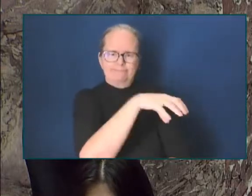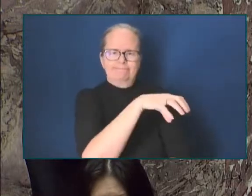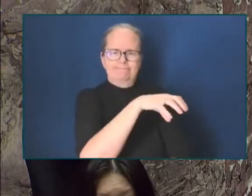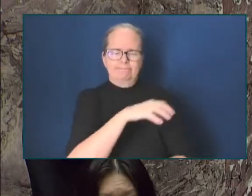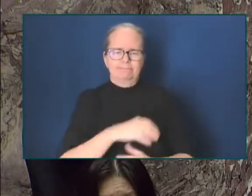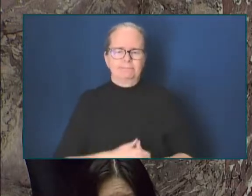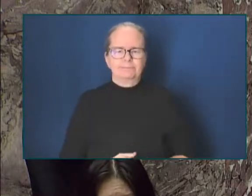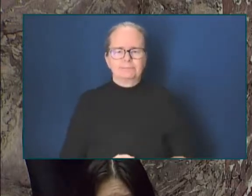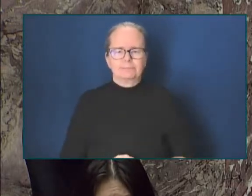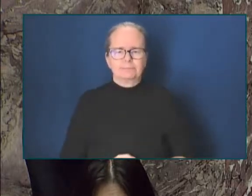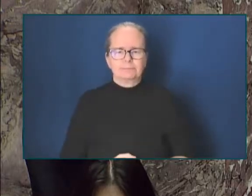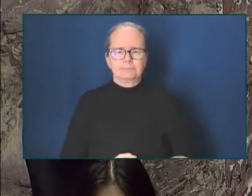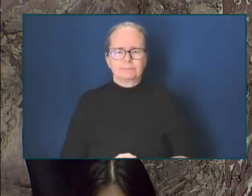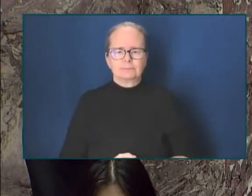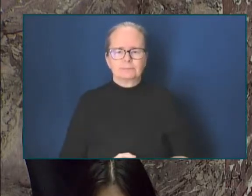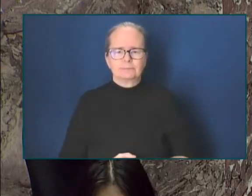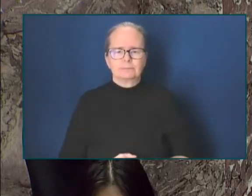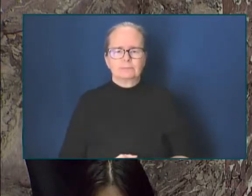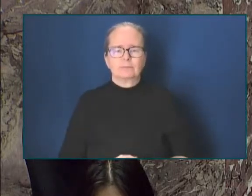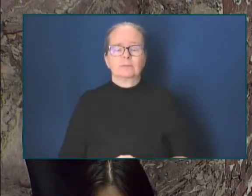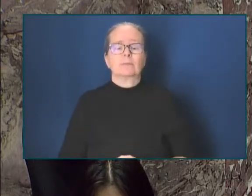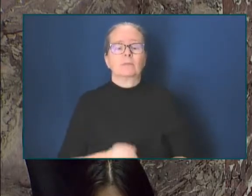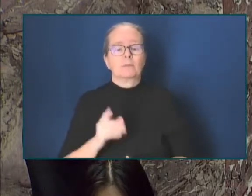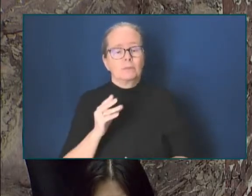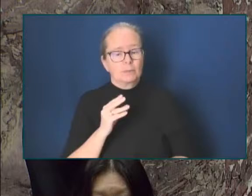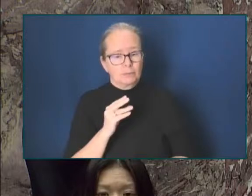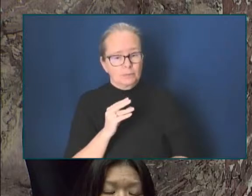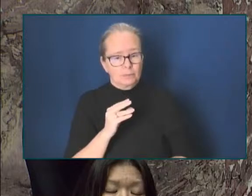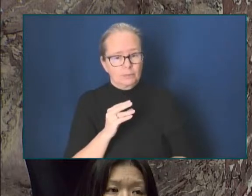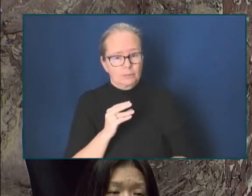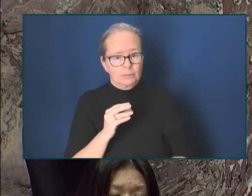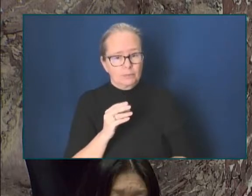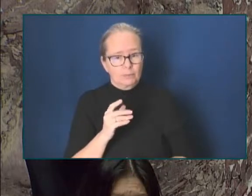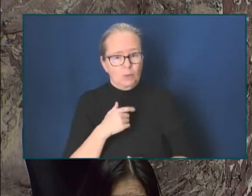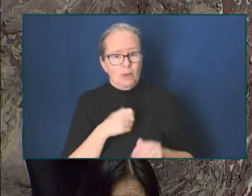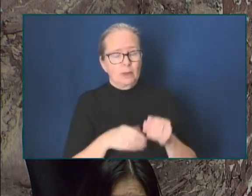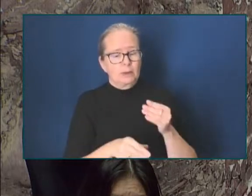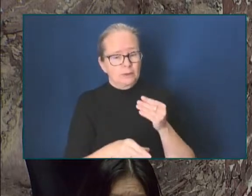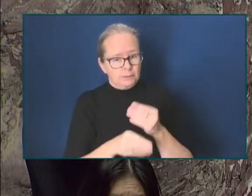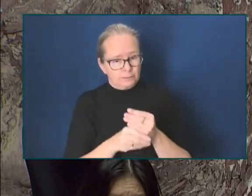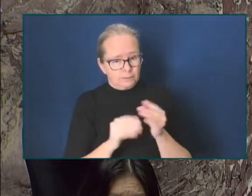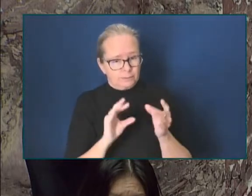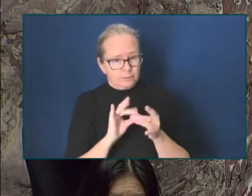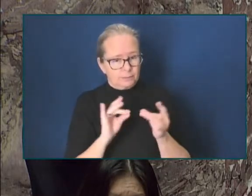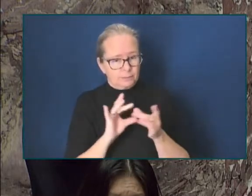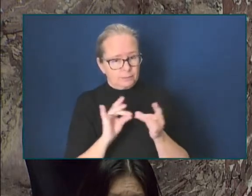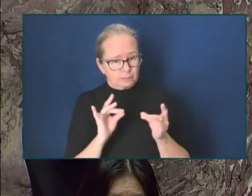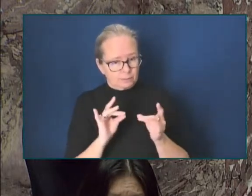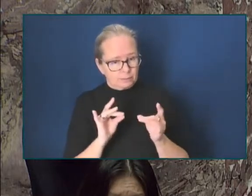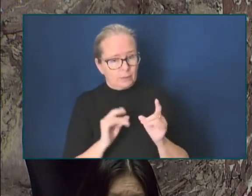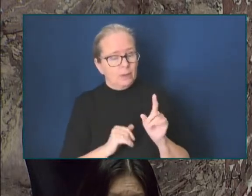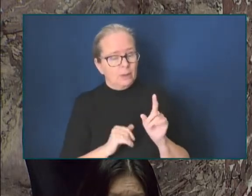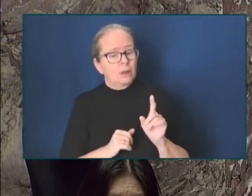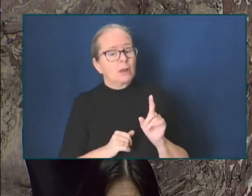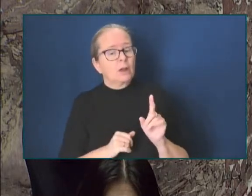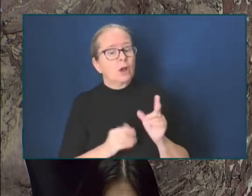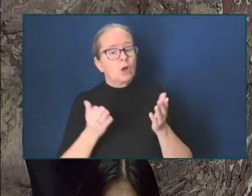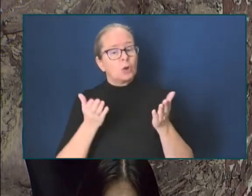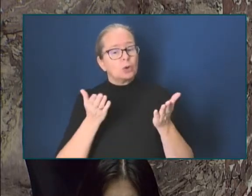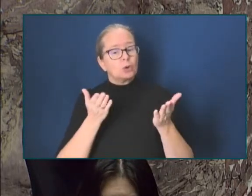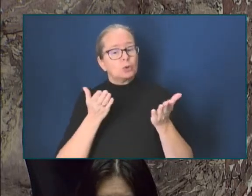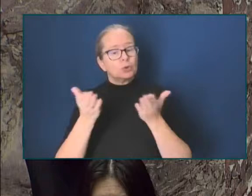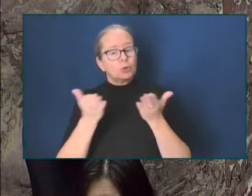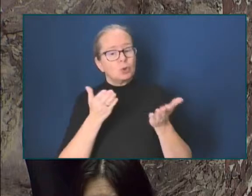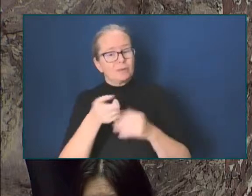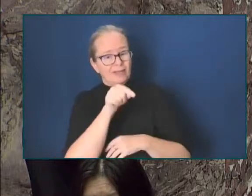recruit. And it will be owned by the people of BC, and services will be delivered by the outstanding healthcare staff of the region. Thank you, Minister. And we need